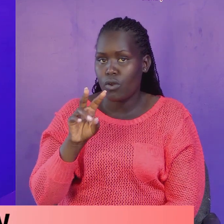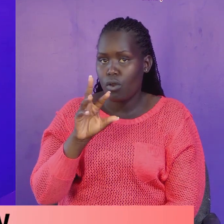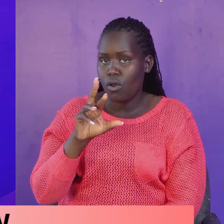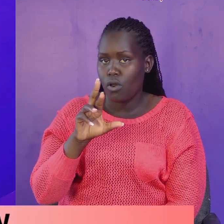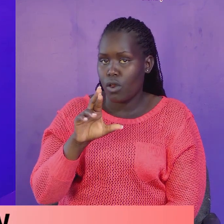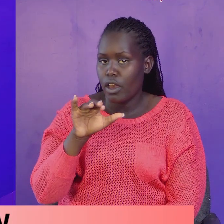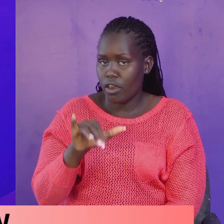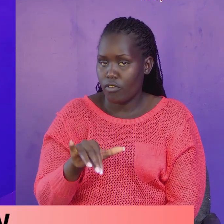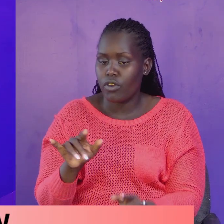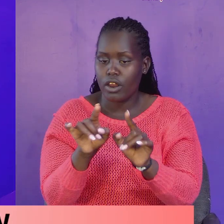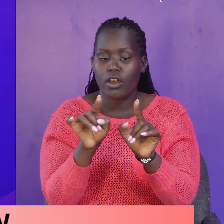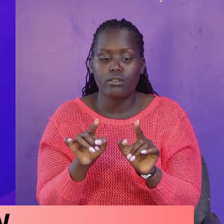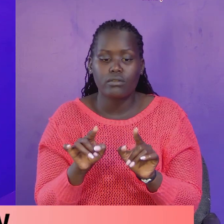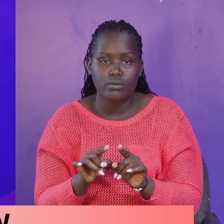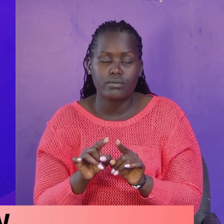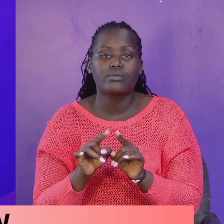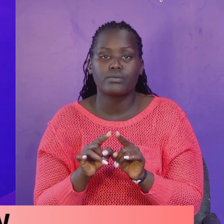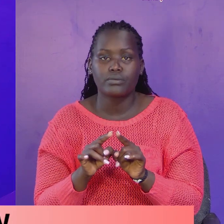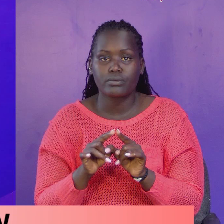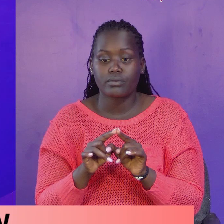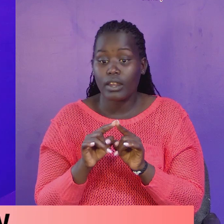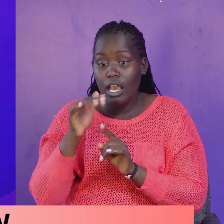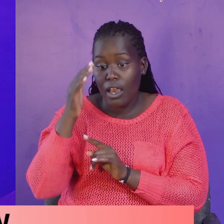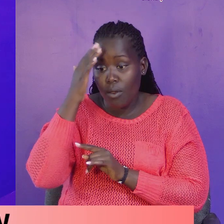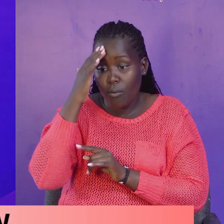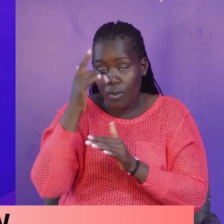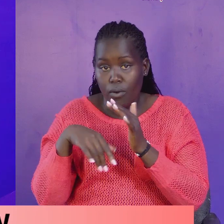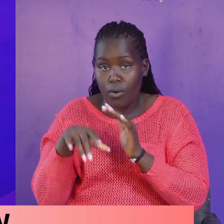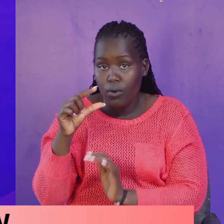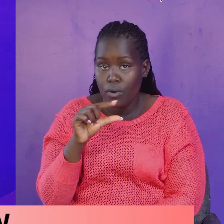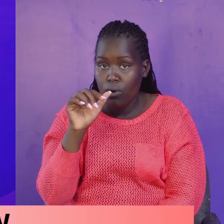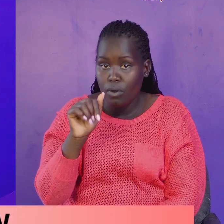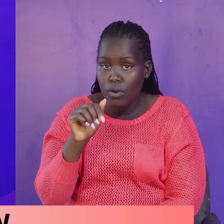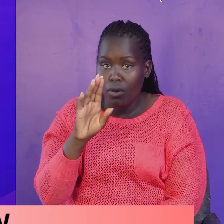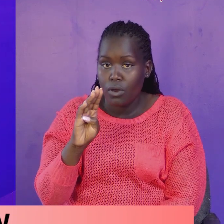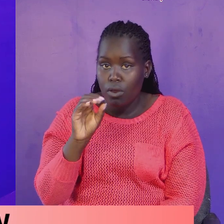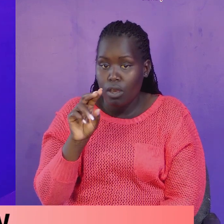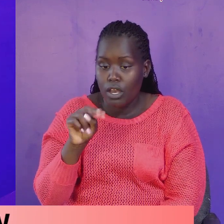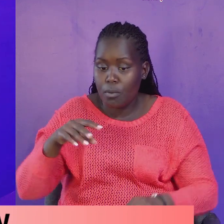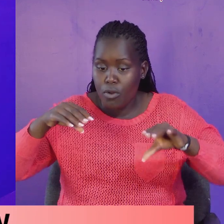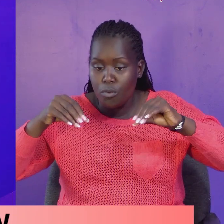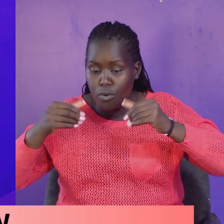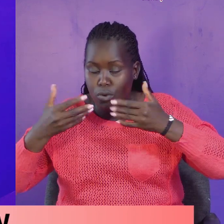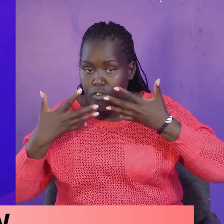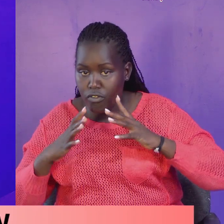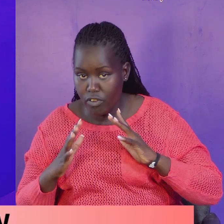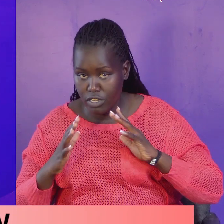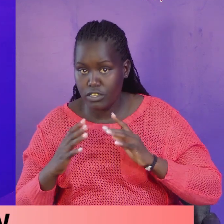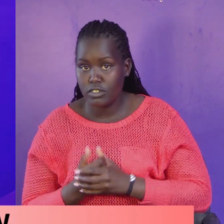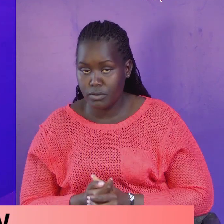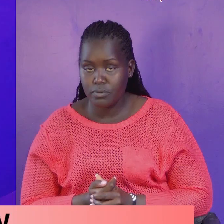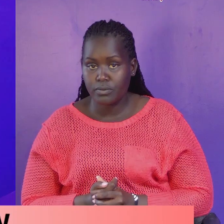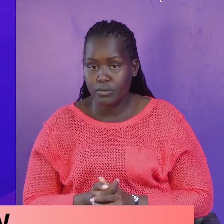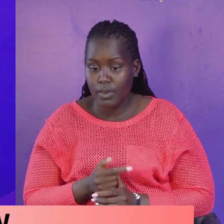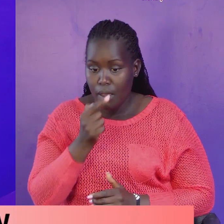And also, we know that Gabon is already qualifying and Cote Ivory, because